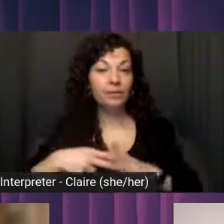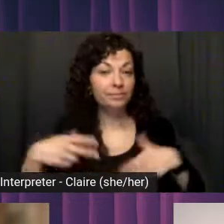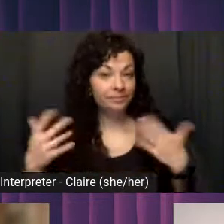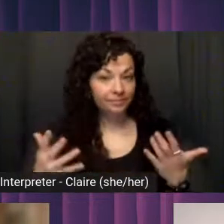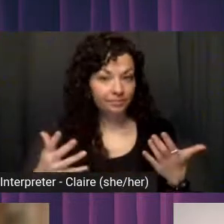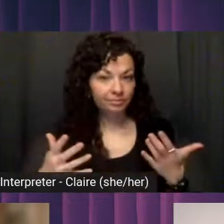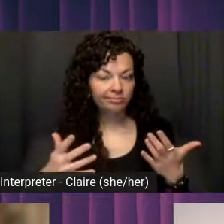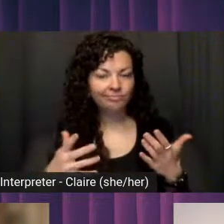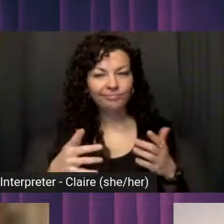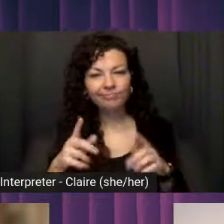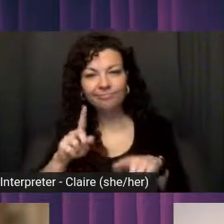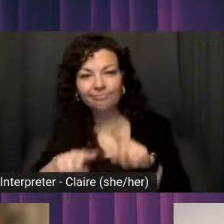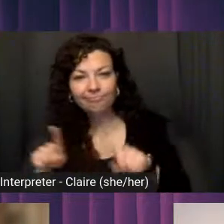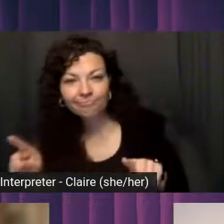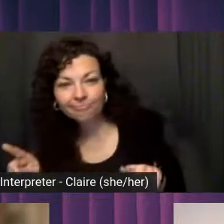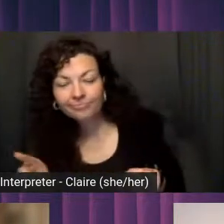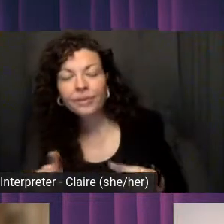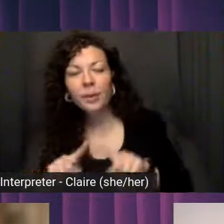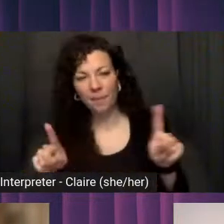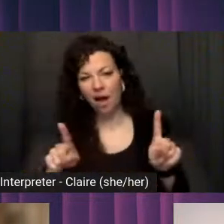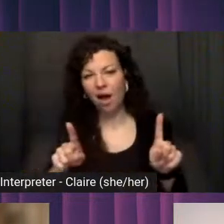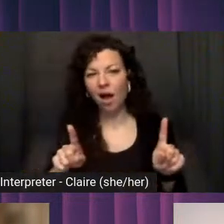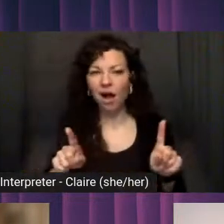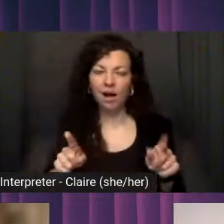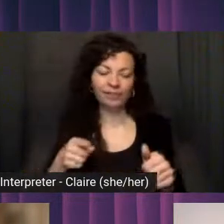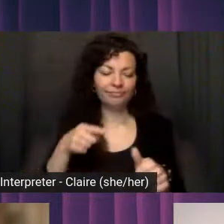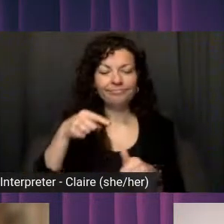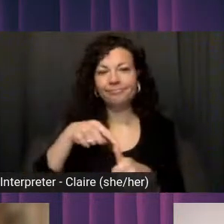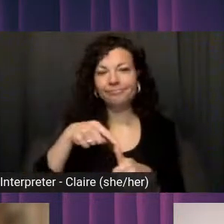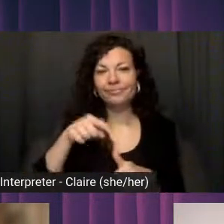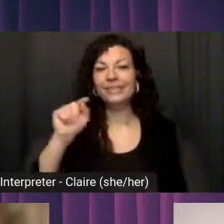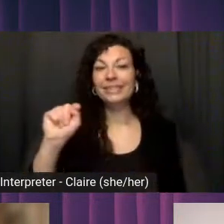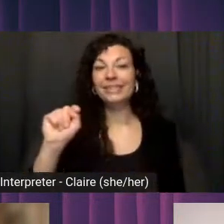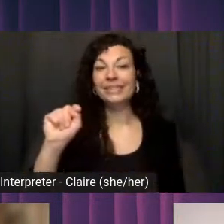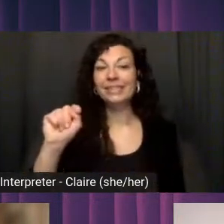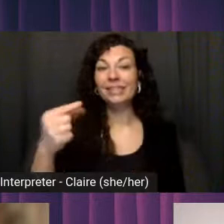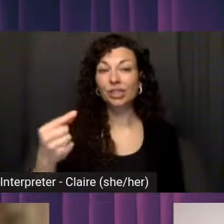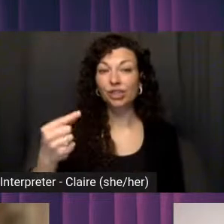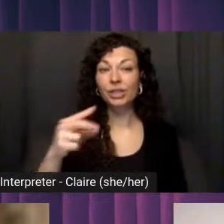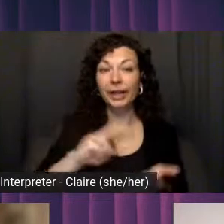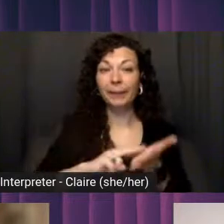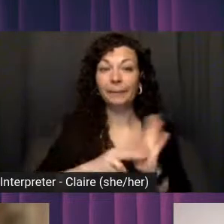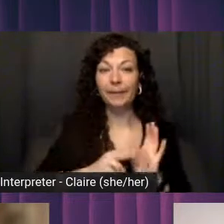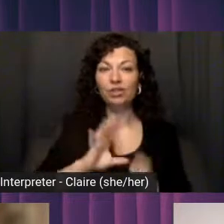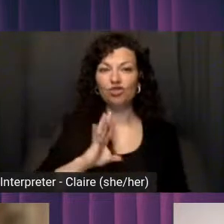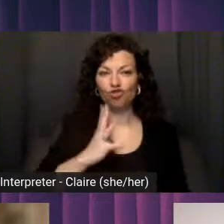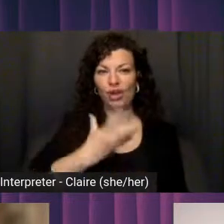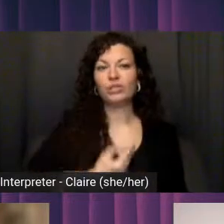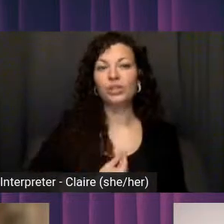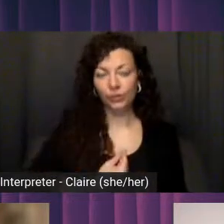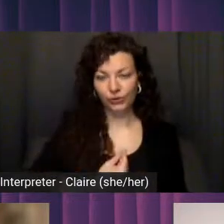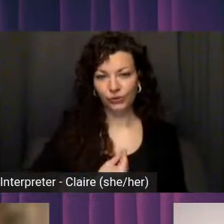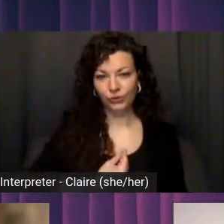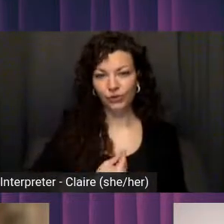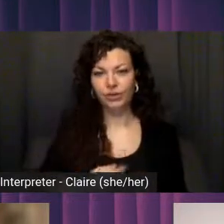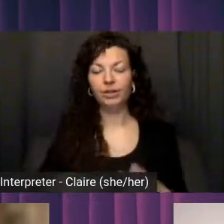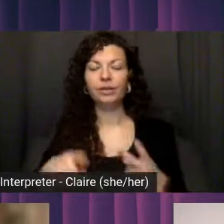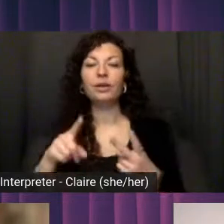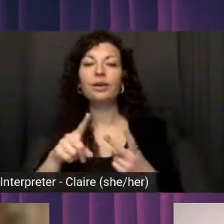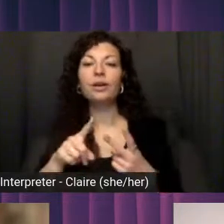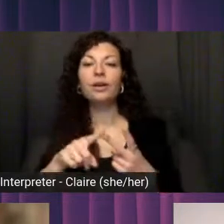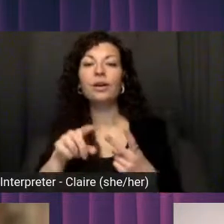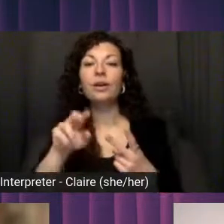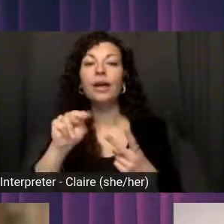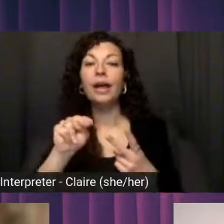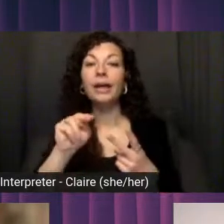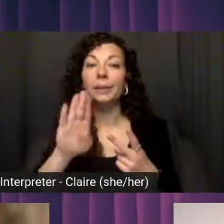a variety of things to different people, but in general, TG is short for transgender, and NB or NC can be